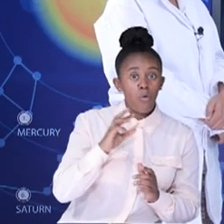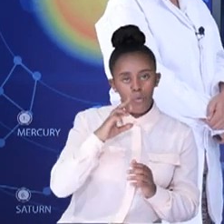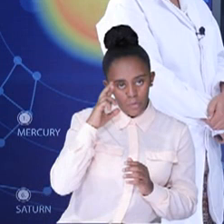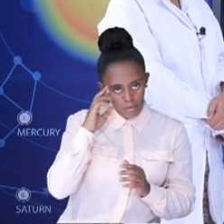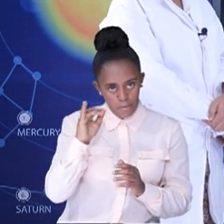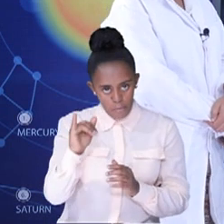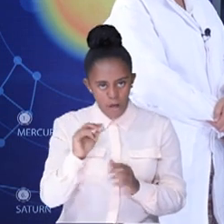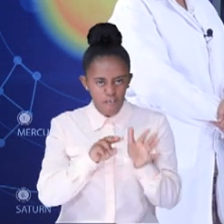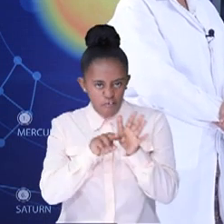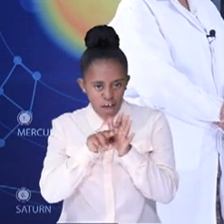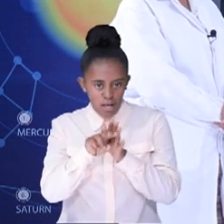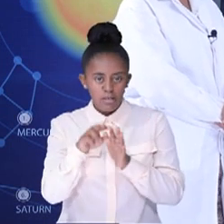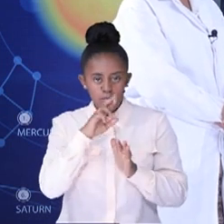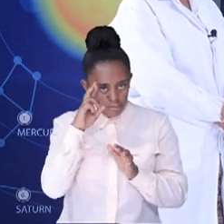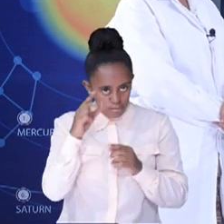by virus.